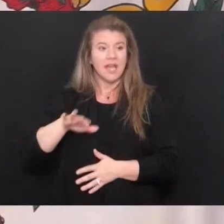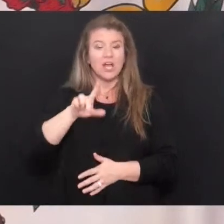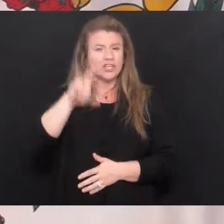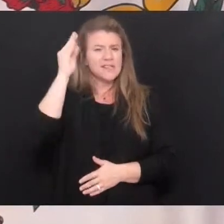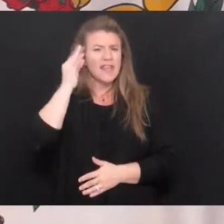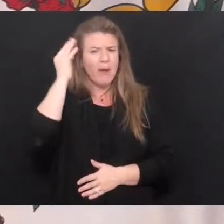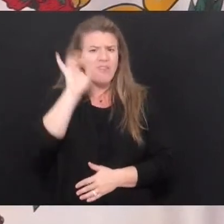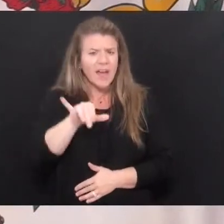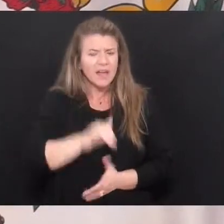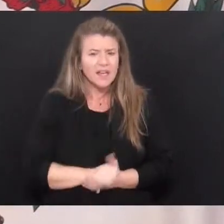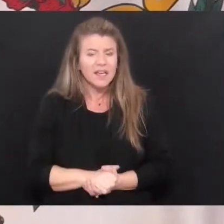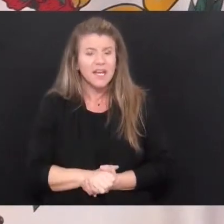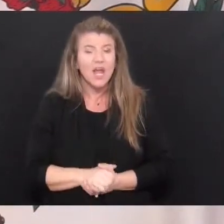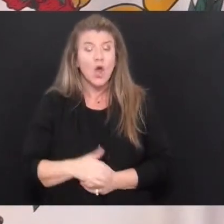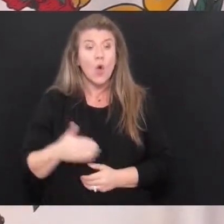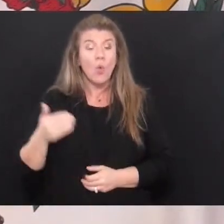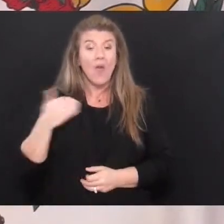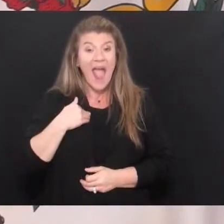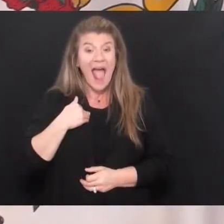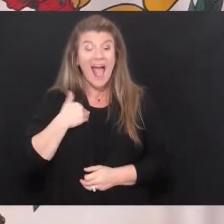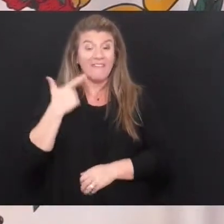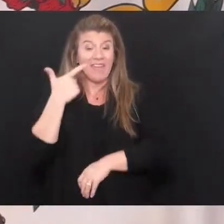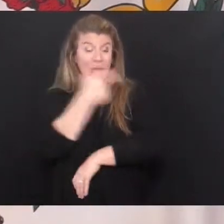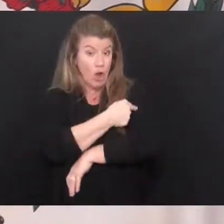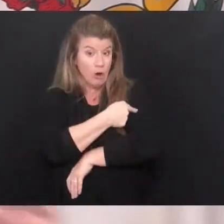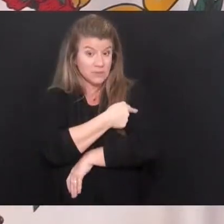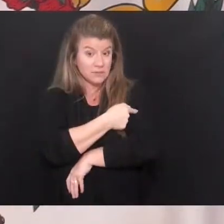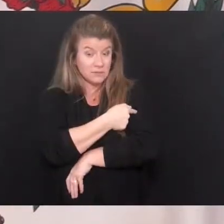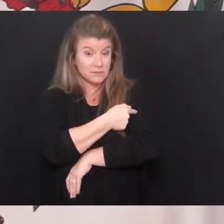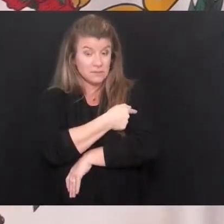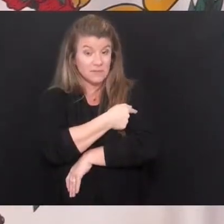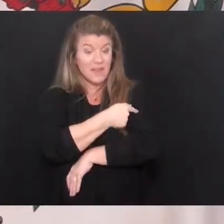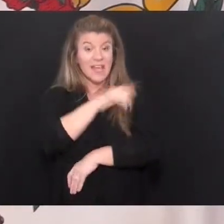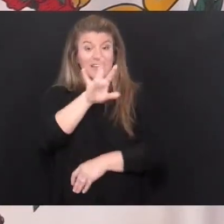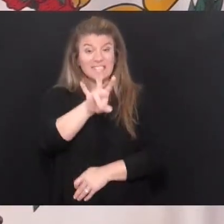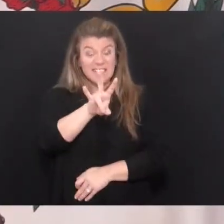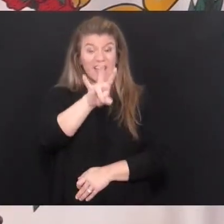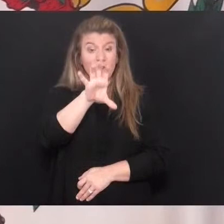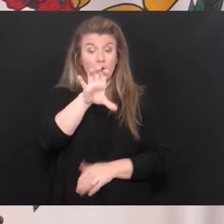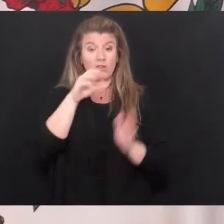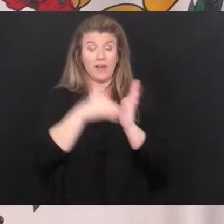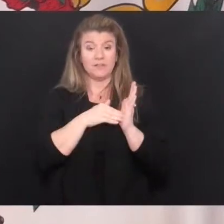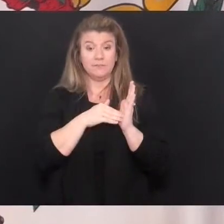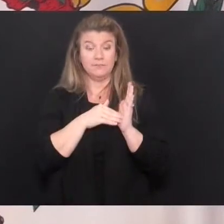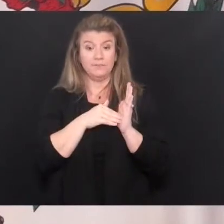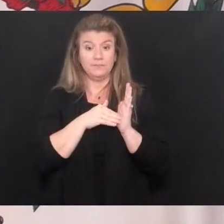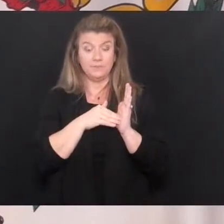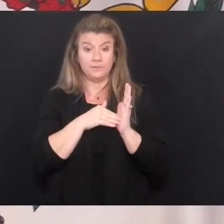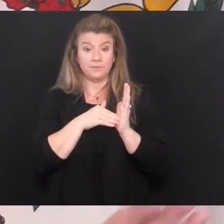think, we've gotten in arms 700,000,